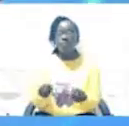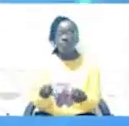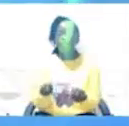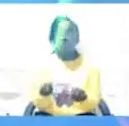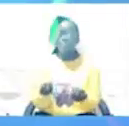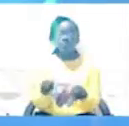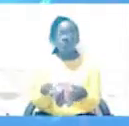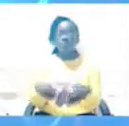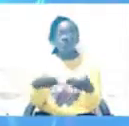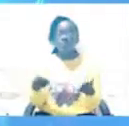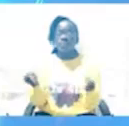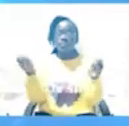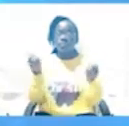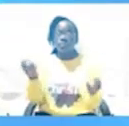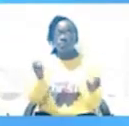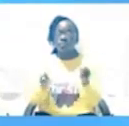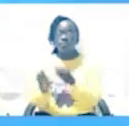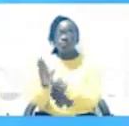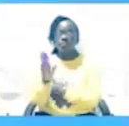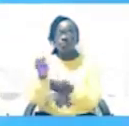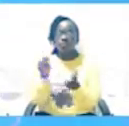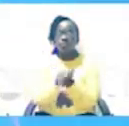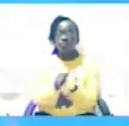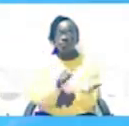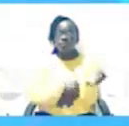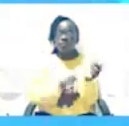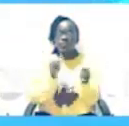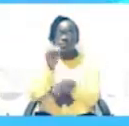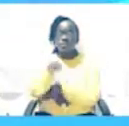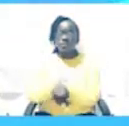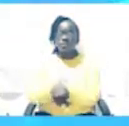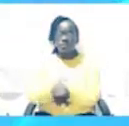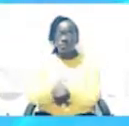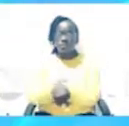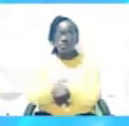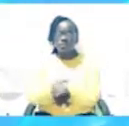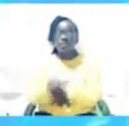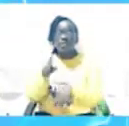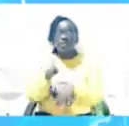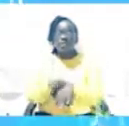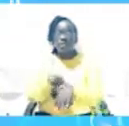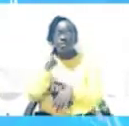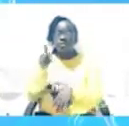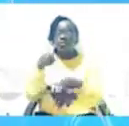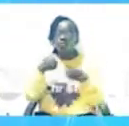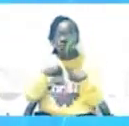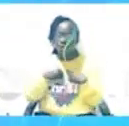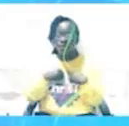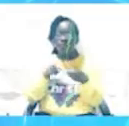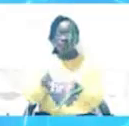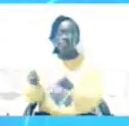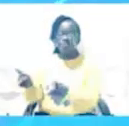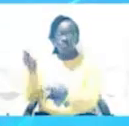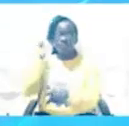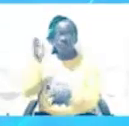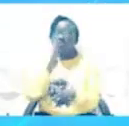that tonight a season you have detected will be a night of mercy.